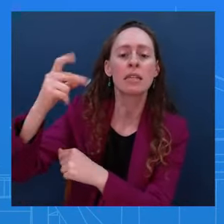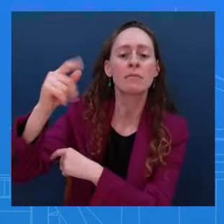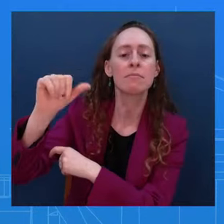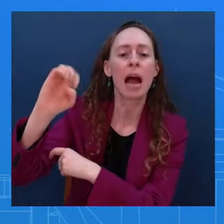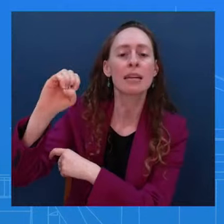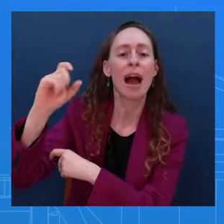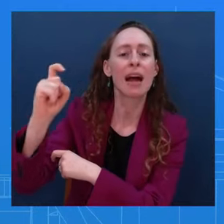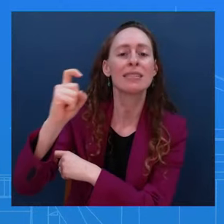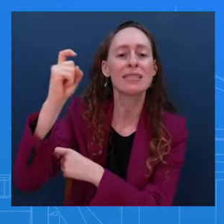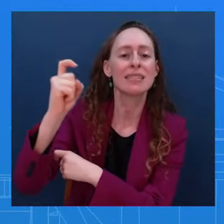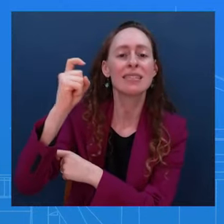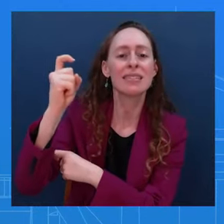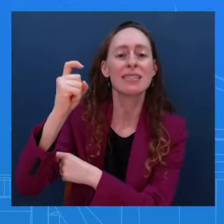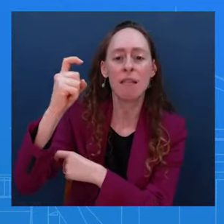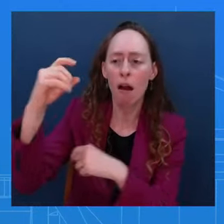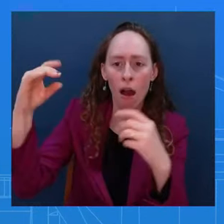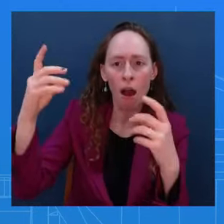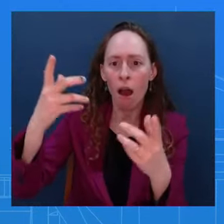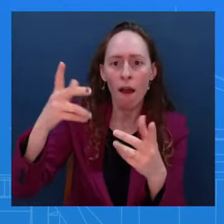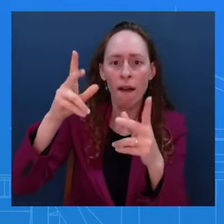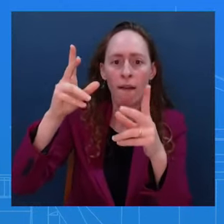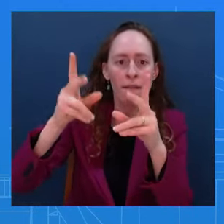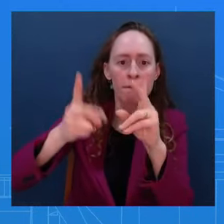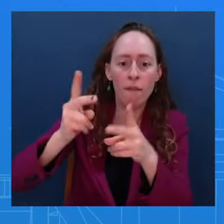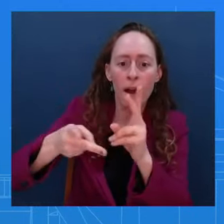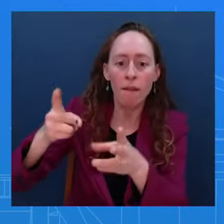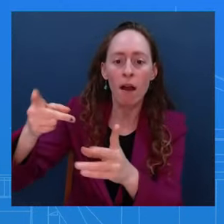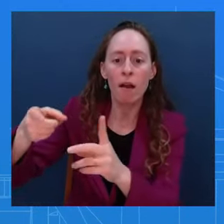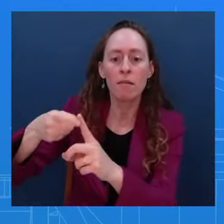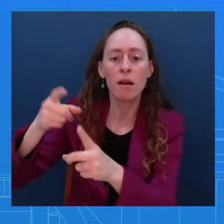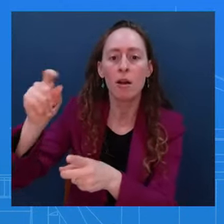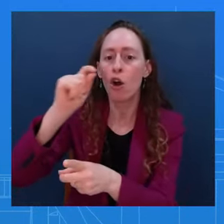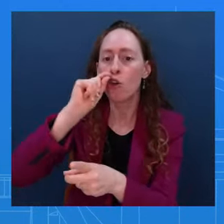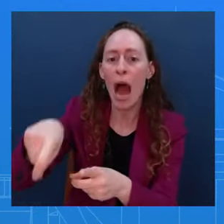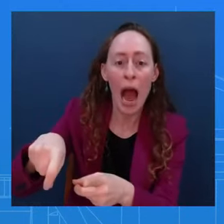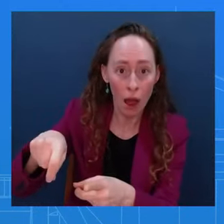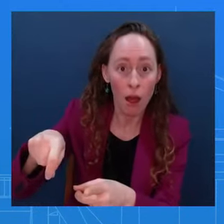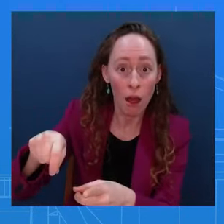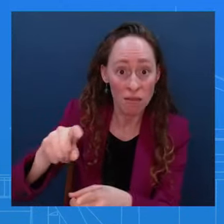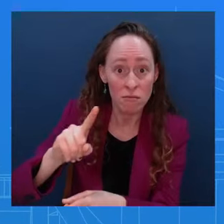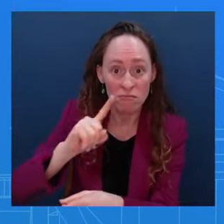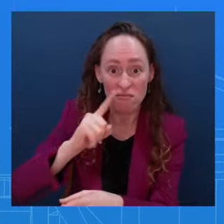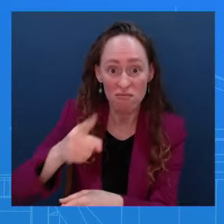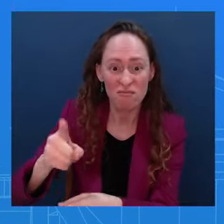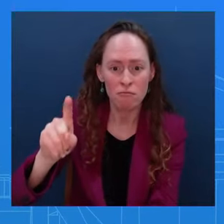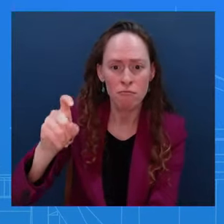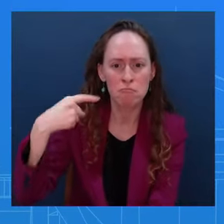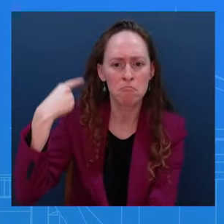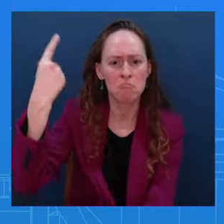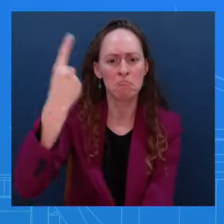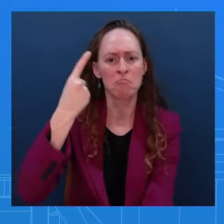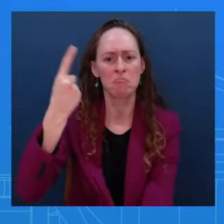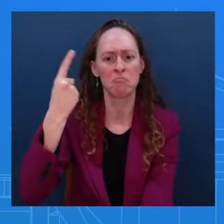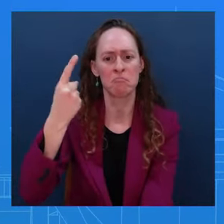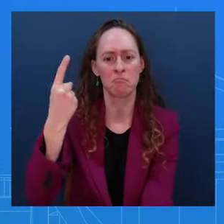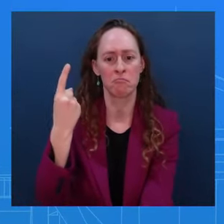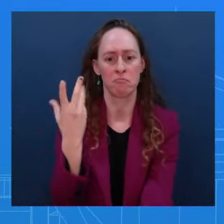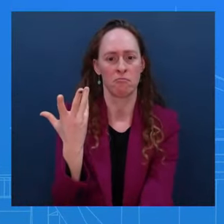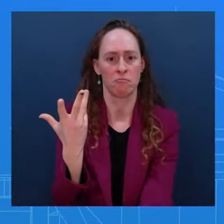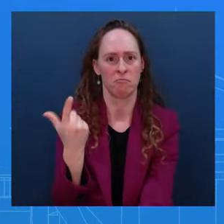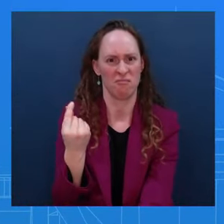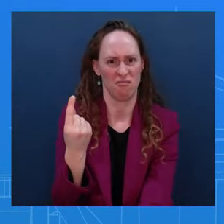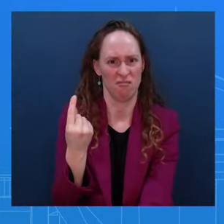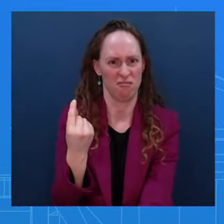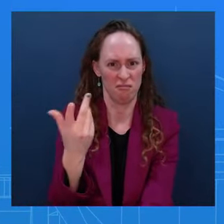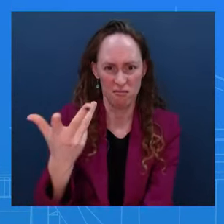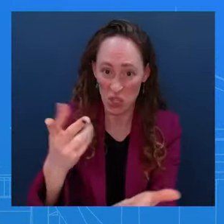satellites. Is there any truth to that? Is there anything that you can say on whether this weapon? Whether that's the motive here? Yes. No,